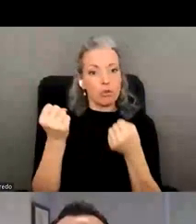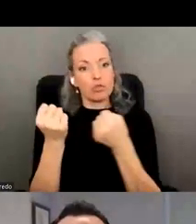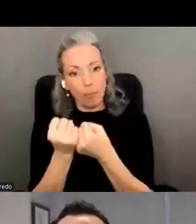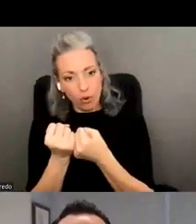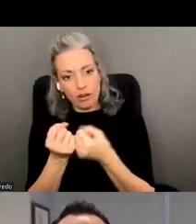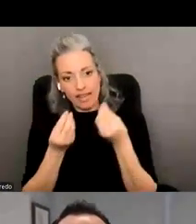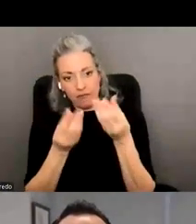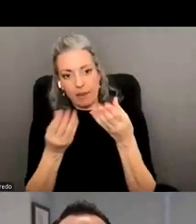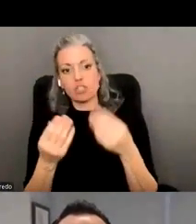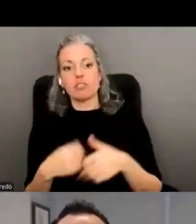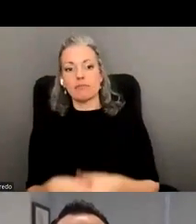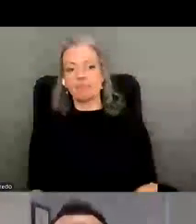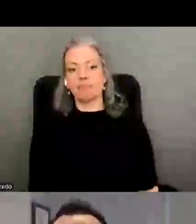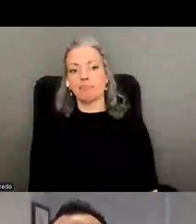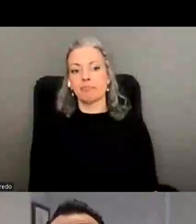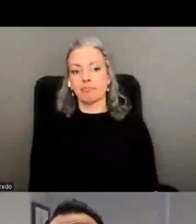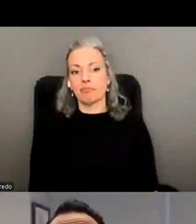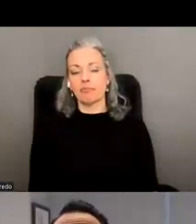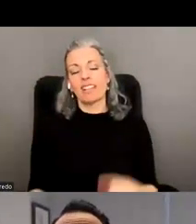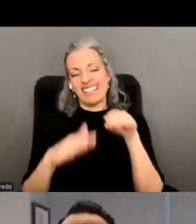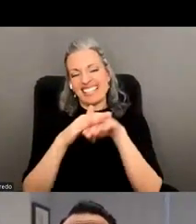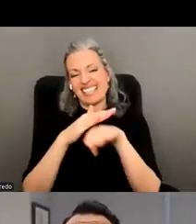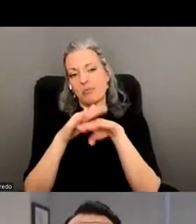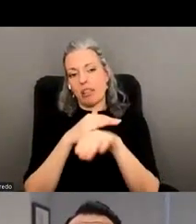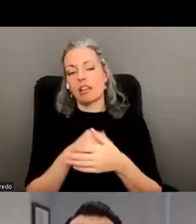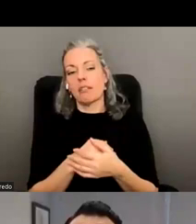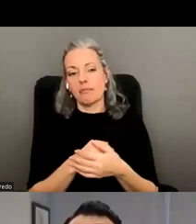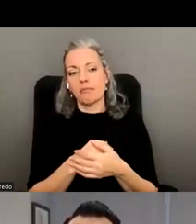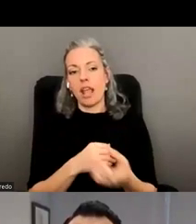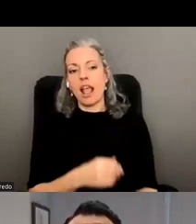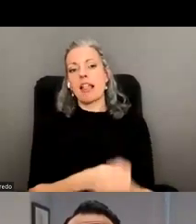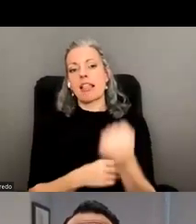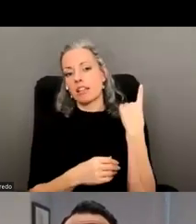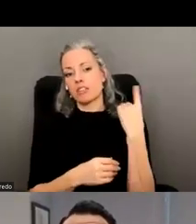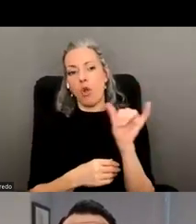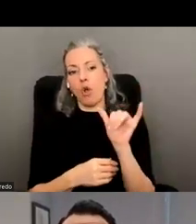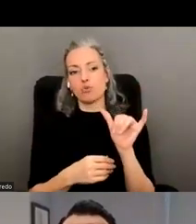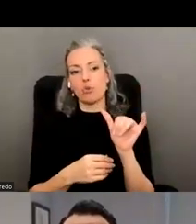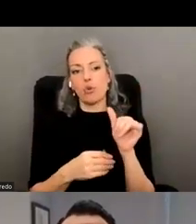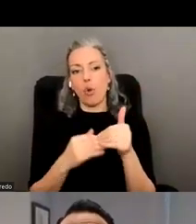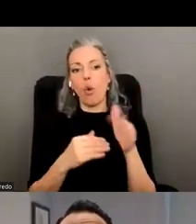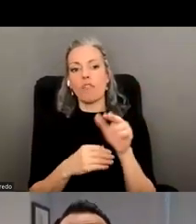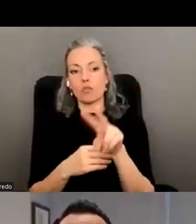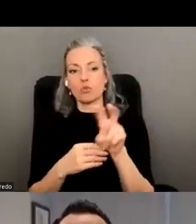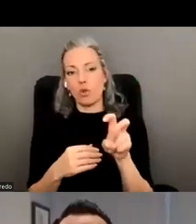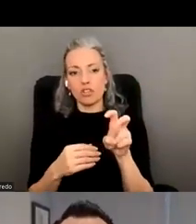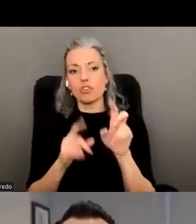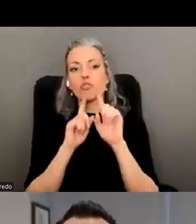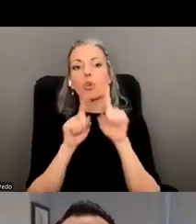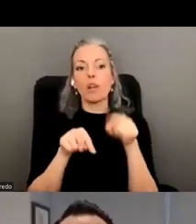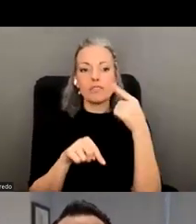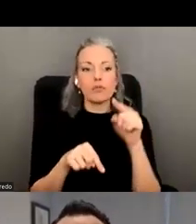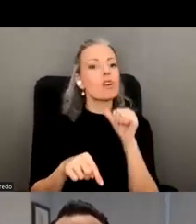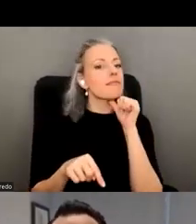to support its accessibility. Last year, we also fulfilled over 200 requests for non-public